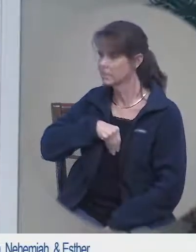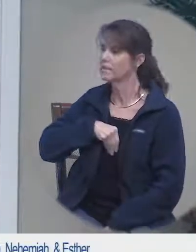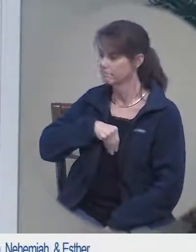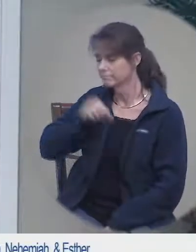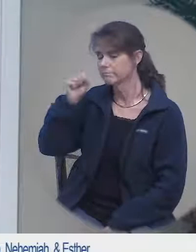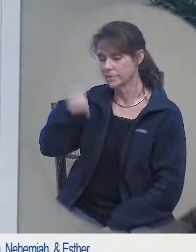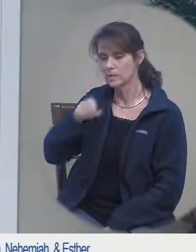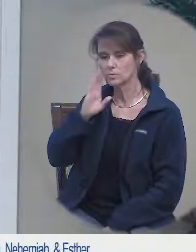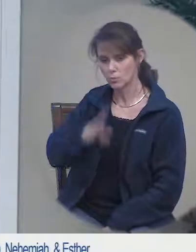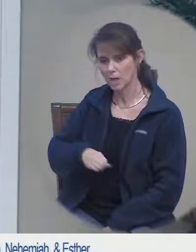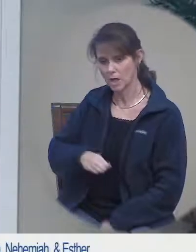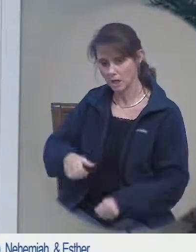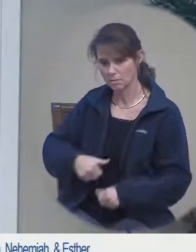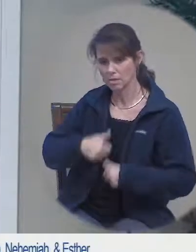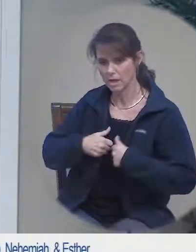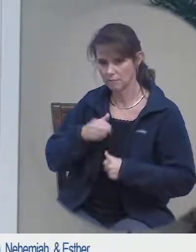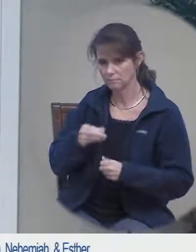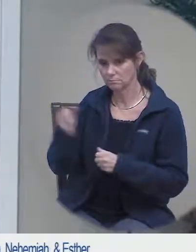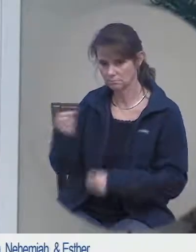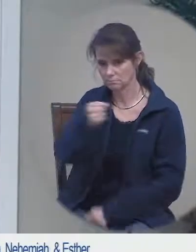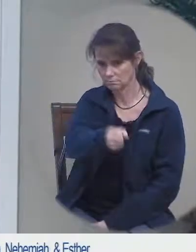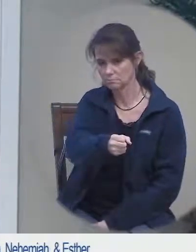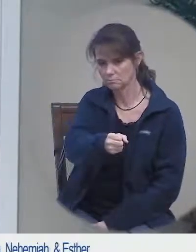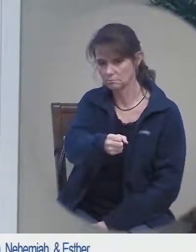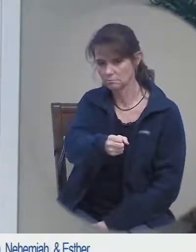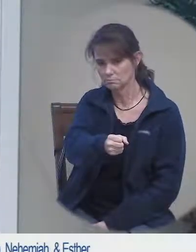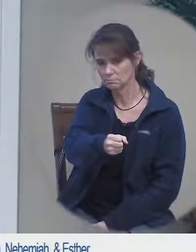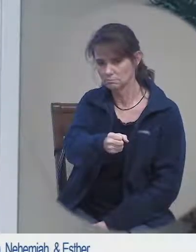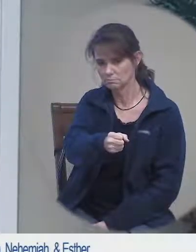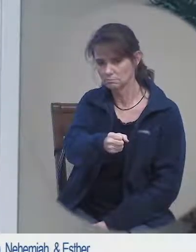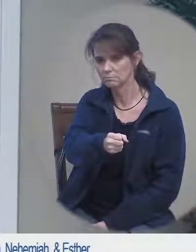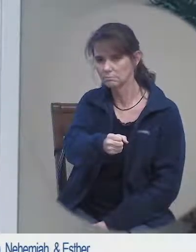but notice what the people did. They blessed them.